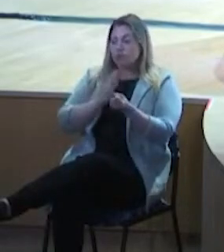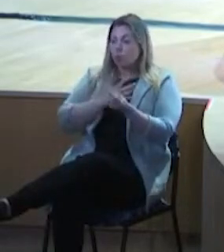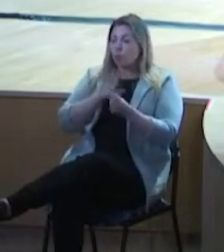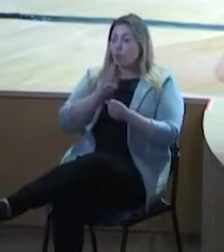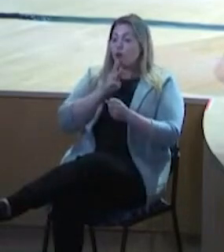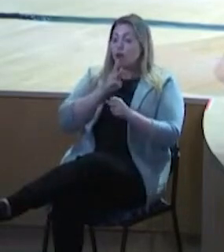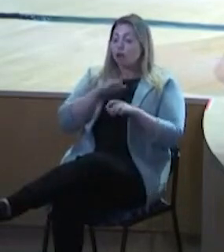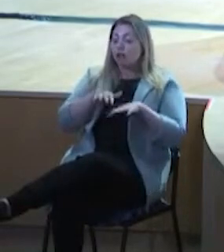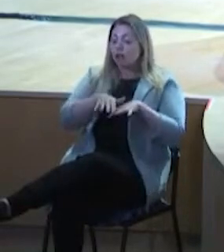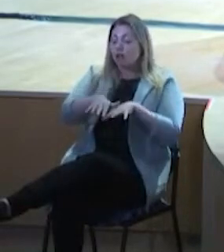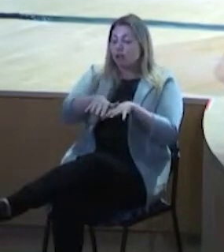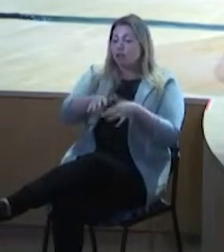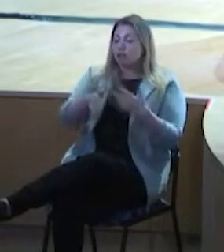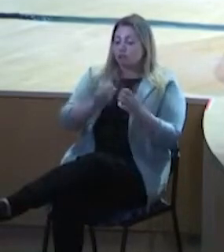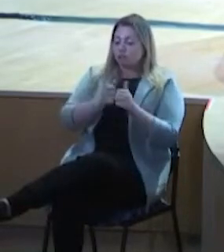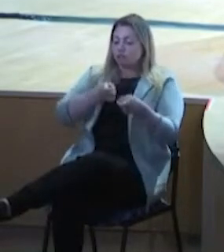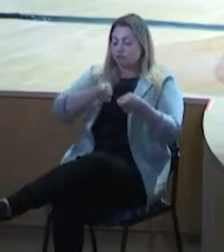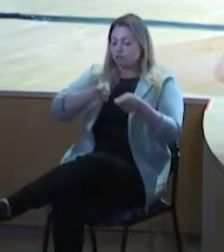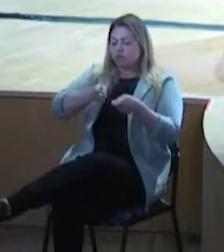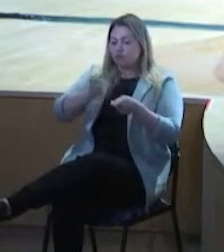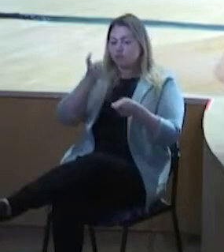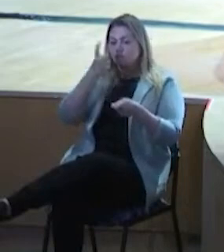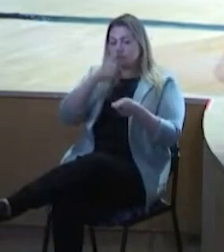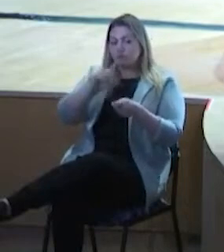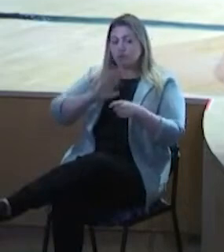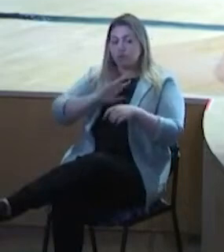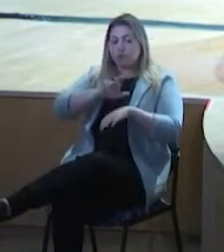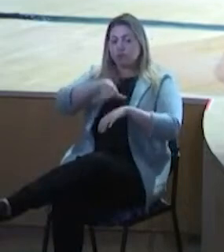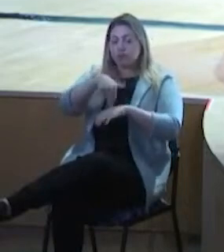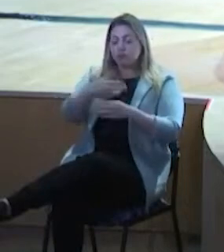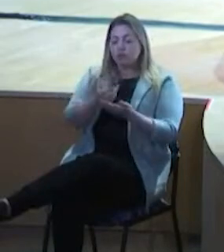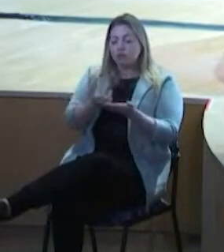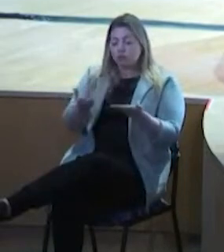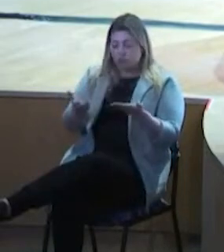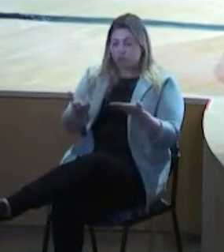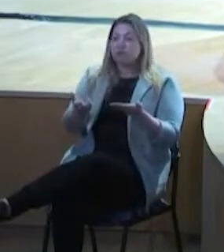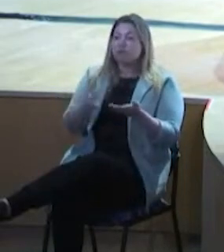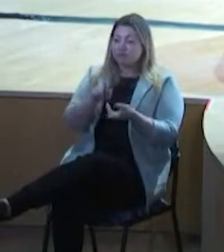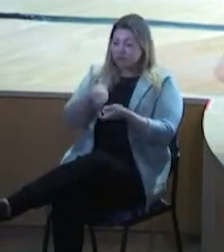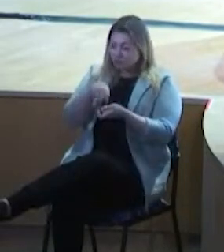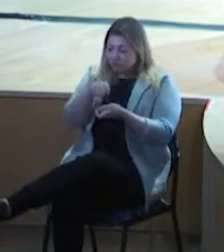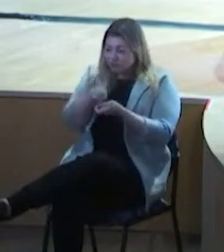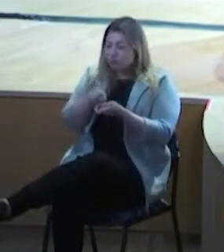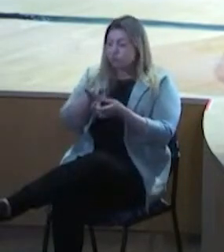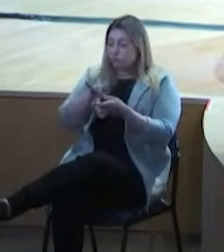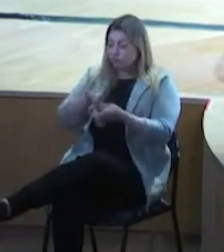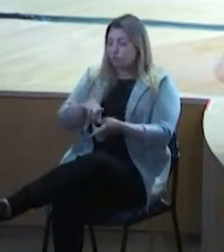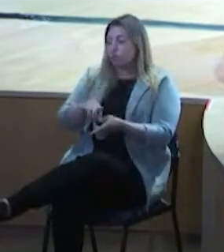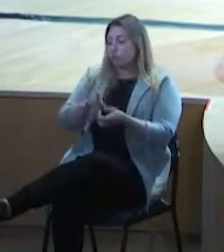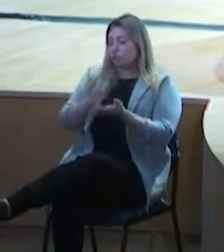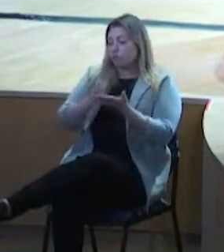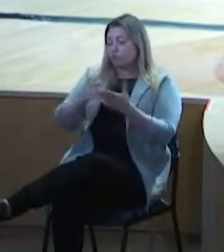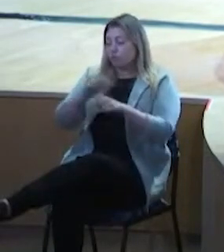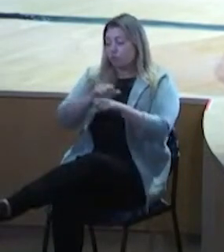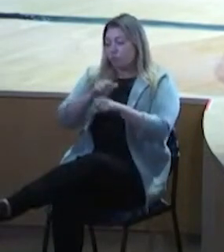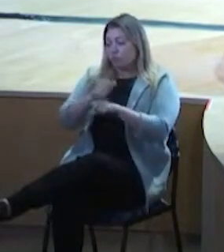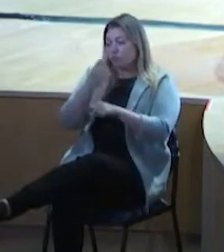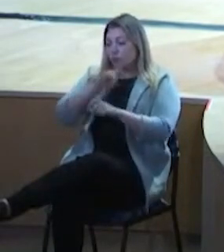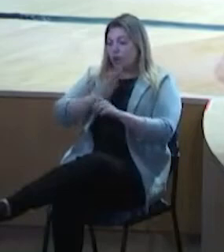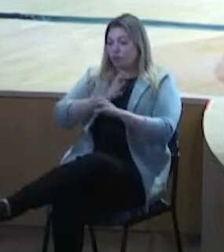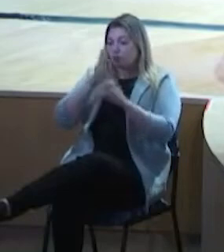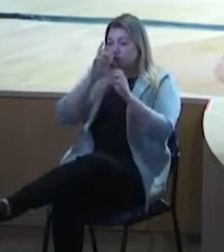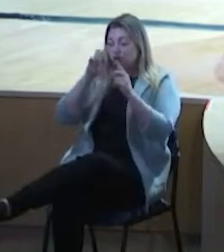and the proper management of our natural resources as it particularly relates to some of the work that we do in our education